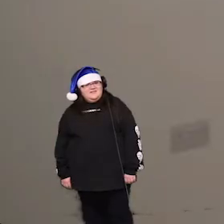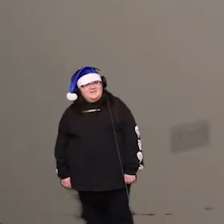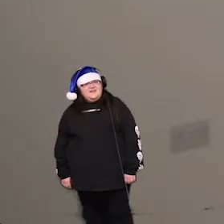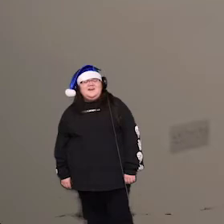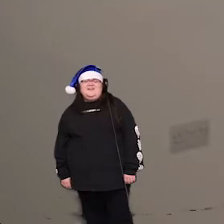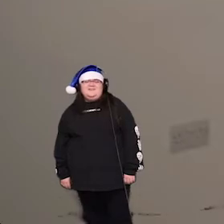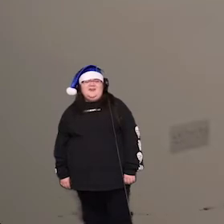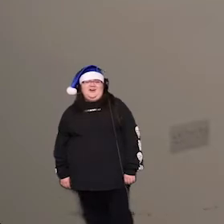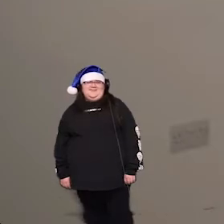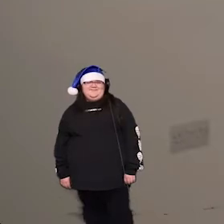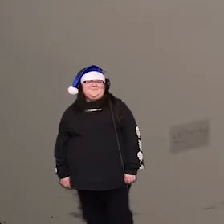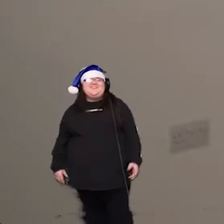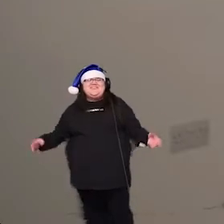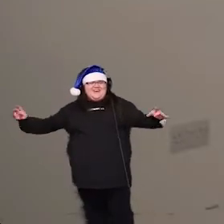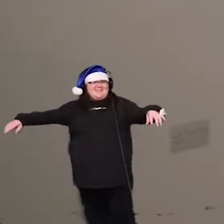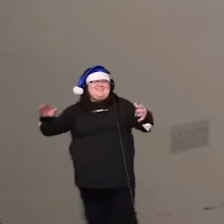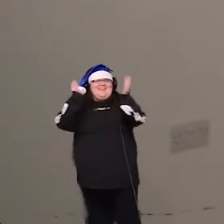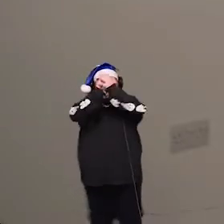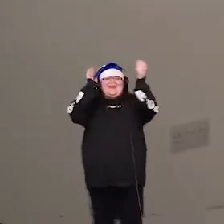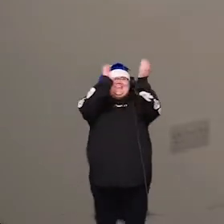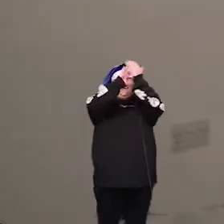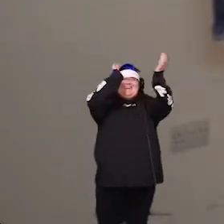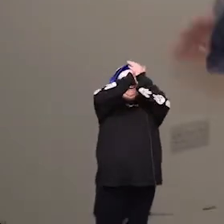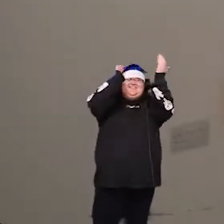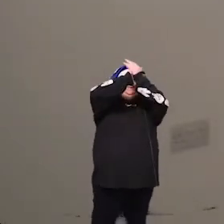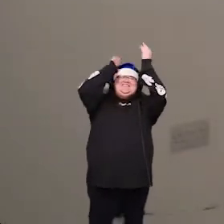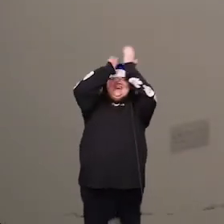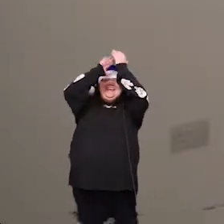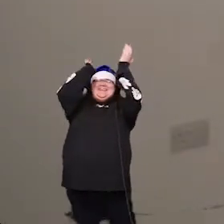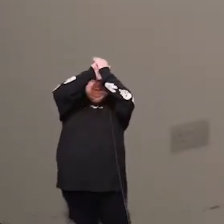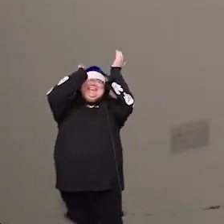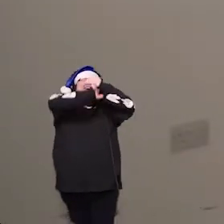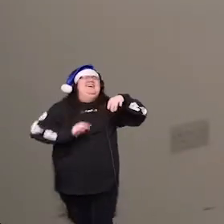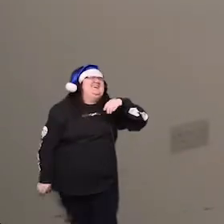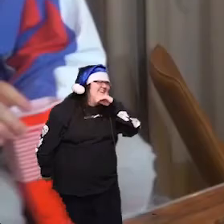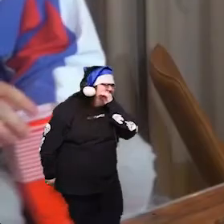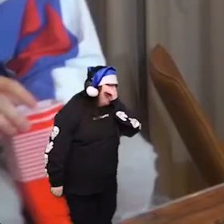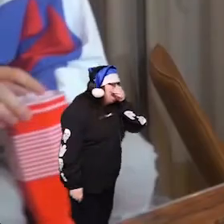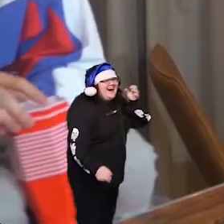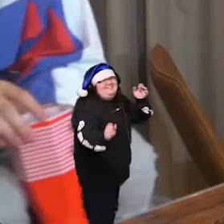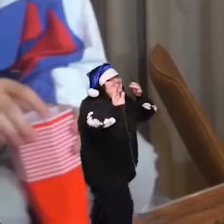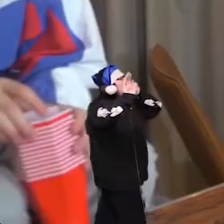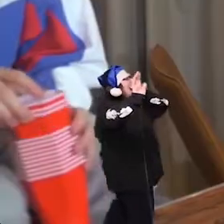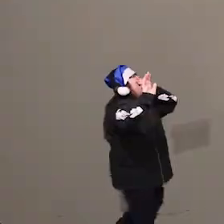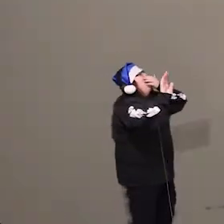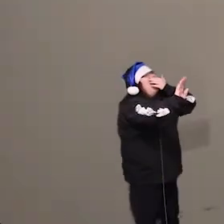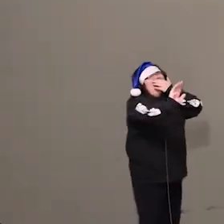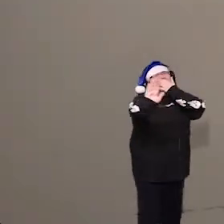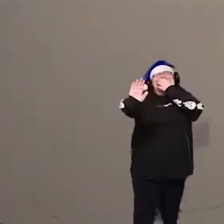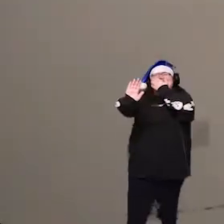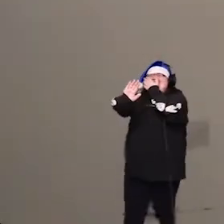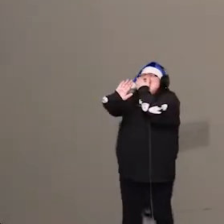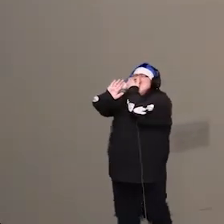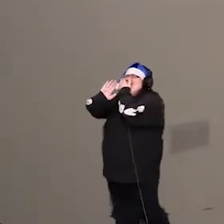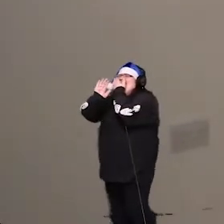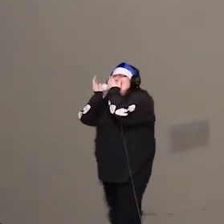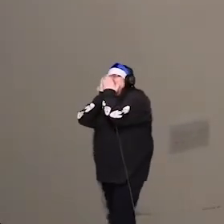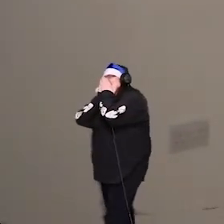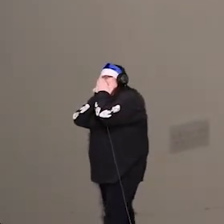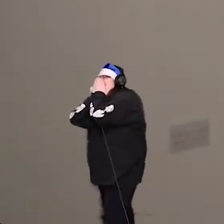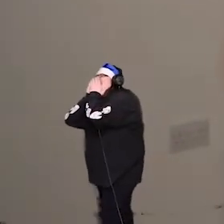fuck off. More than yeah, no. Off. Charlie, ooh. Take it off. Take it off. I'm sorry.